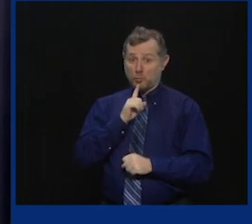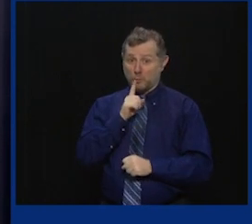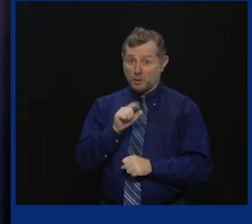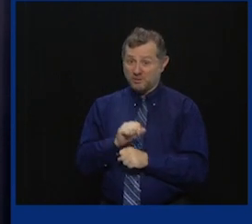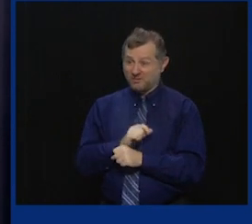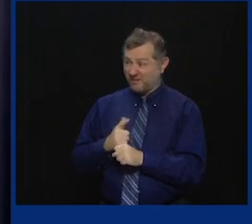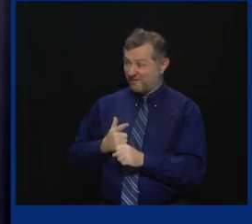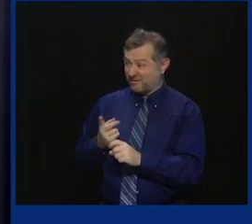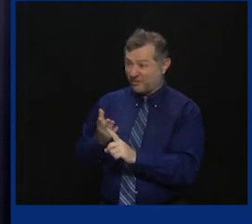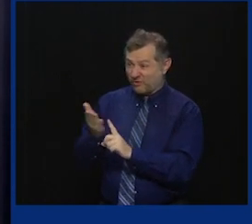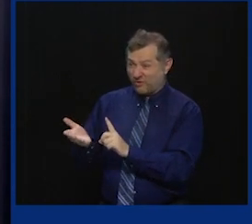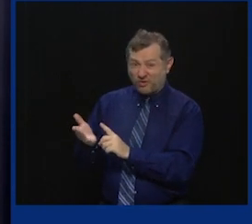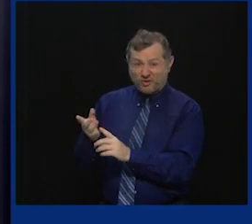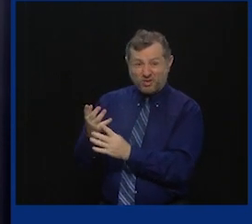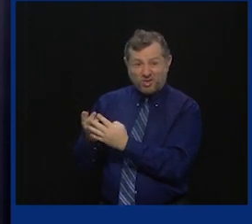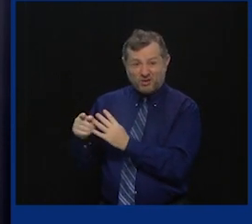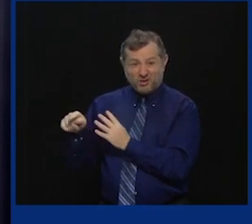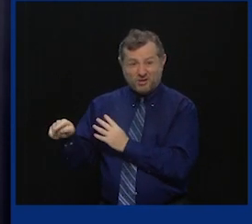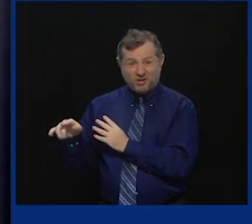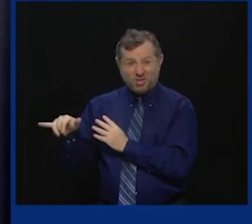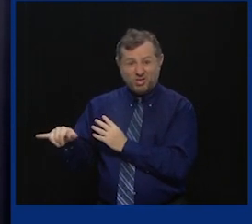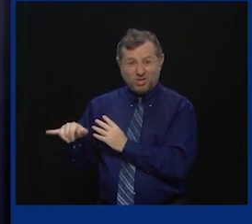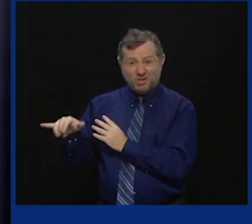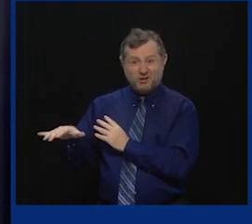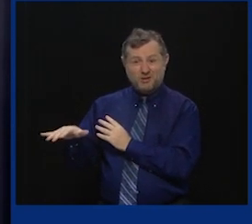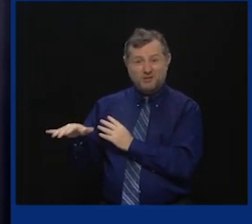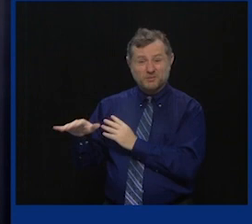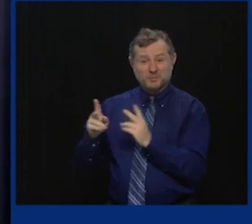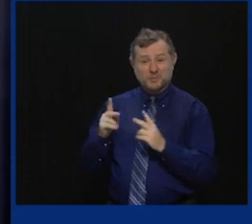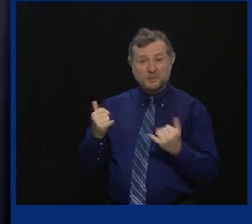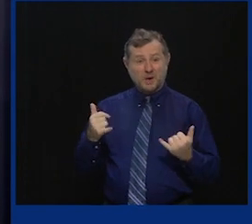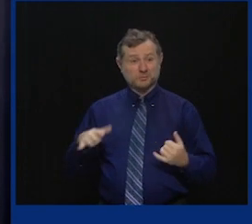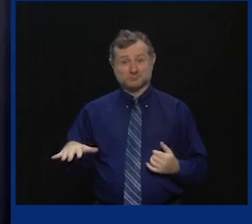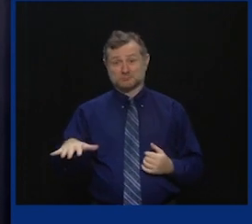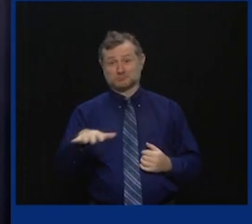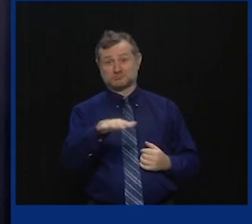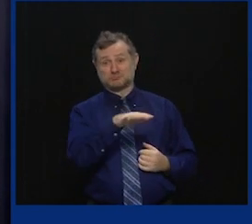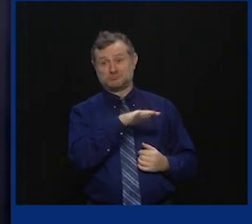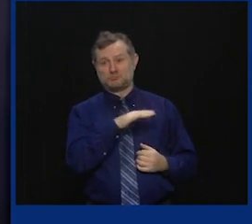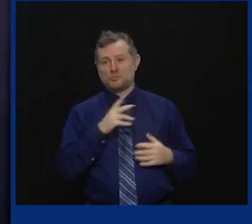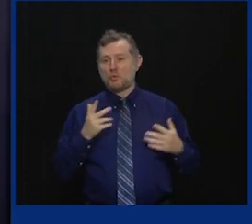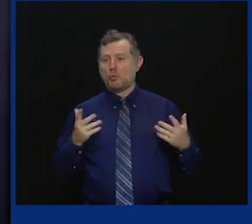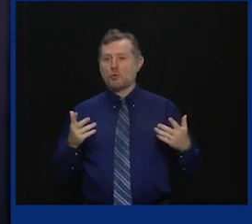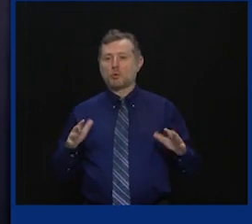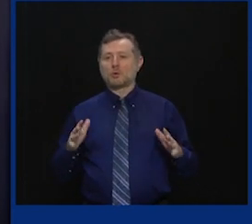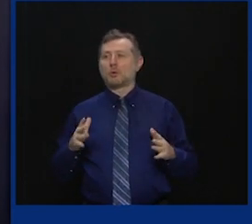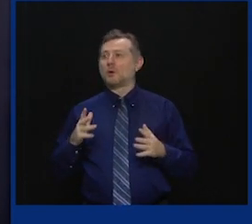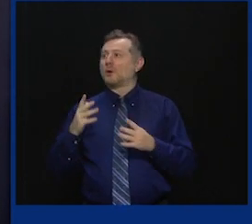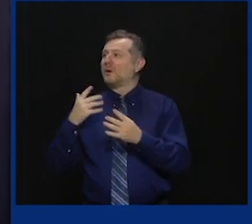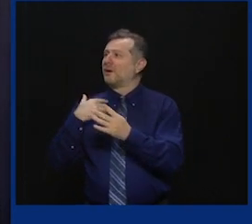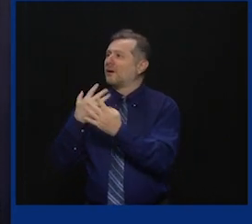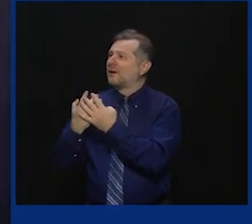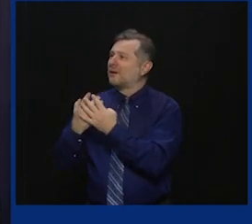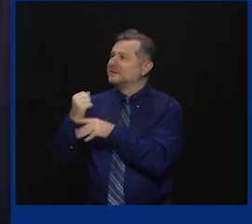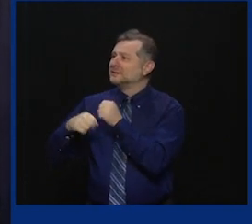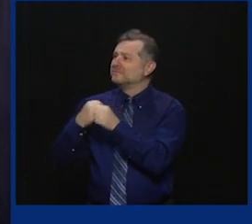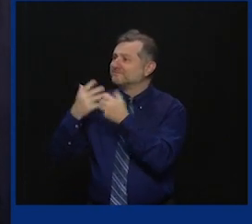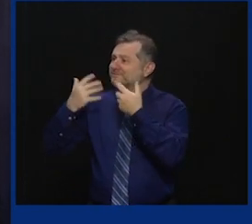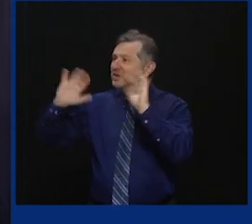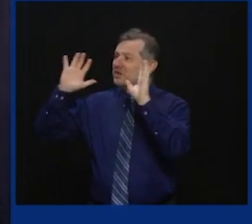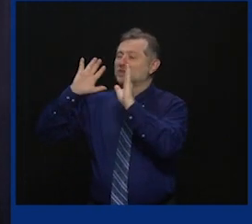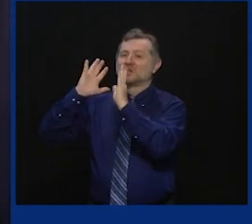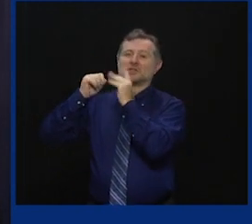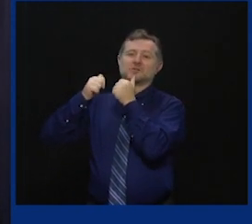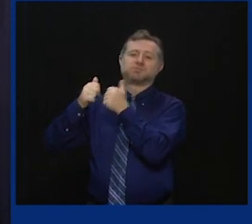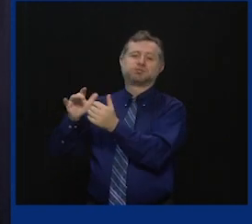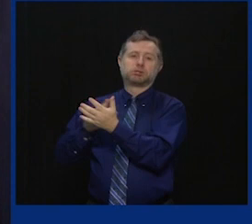done everything that was asked of them, and then yet a mistake, an addiction, an oversight